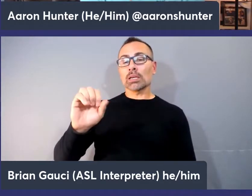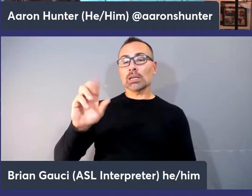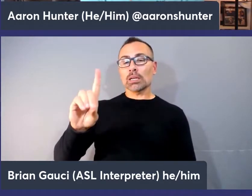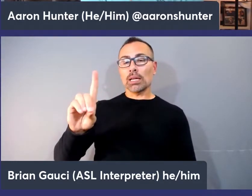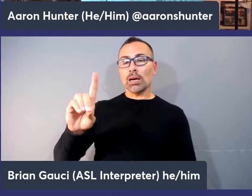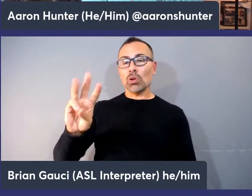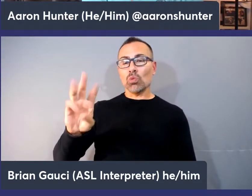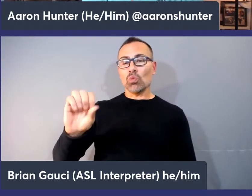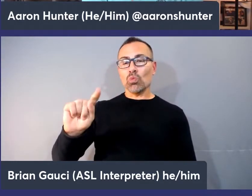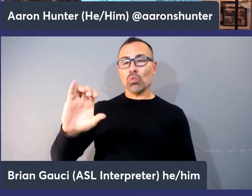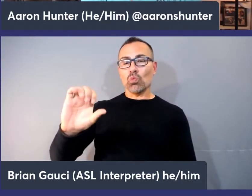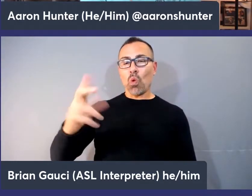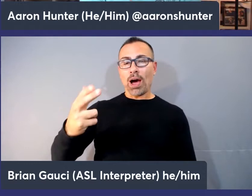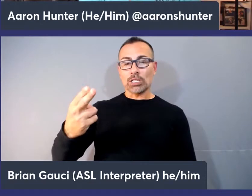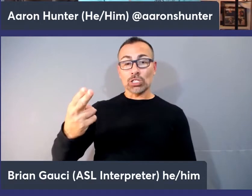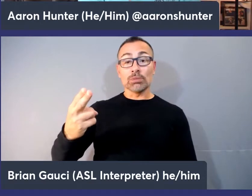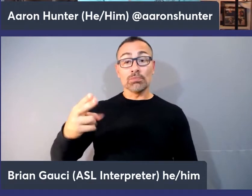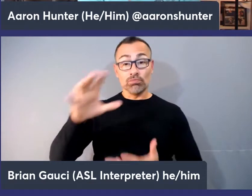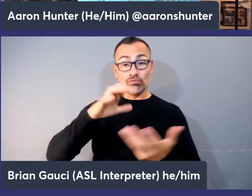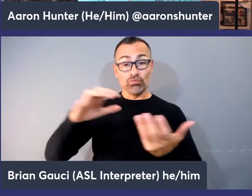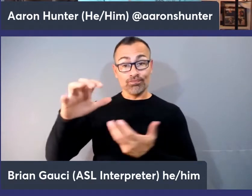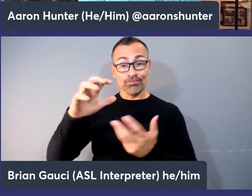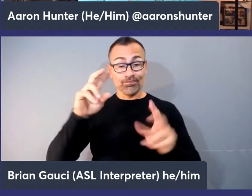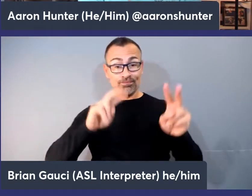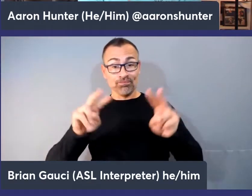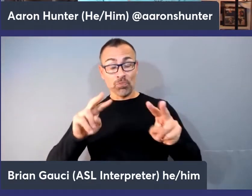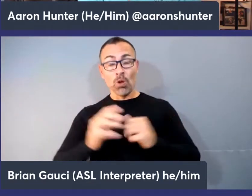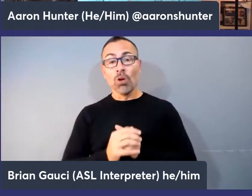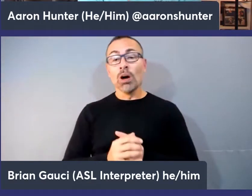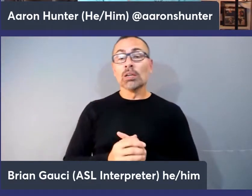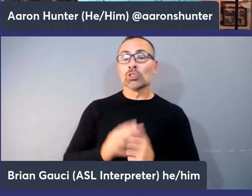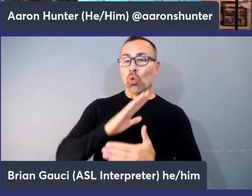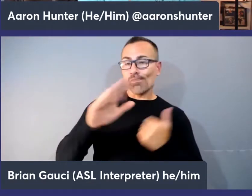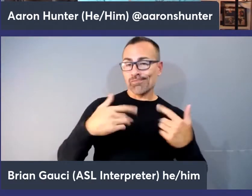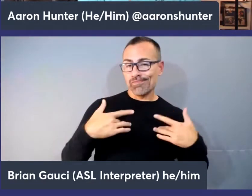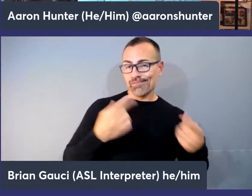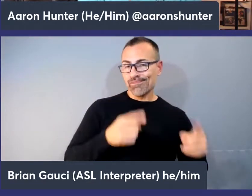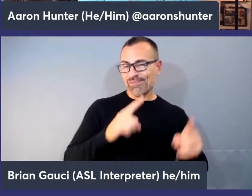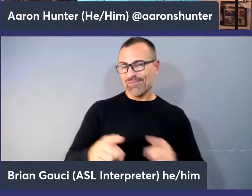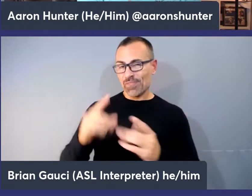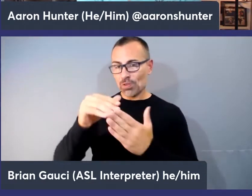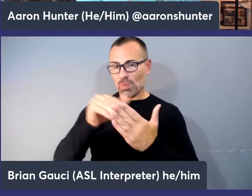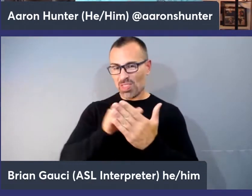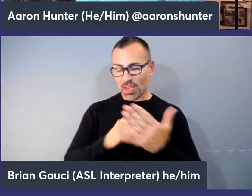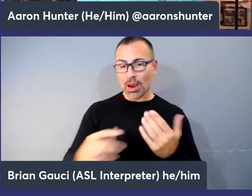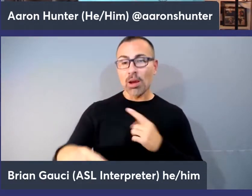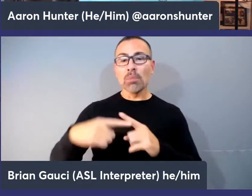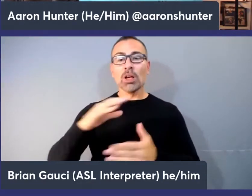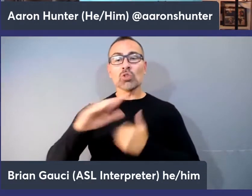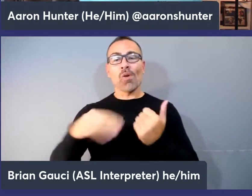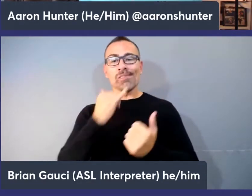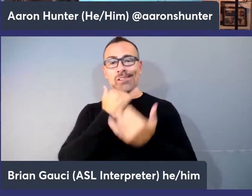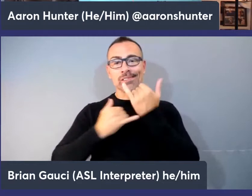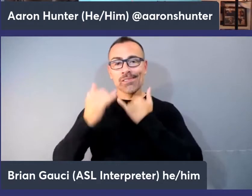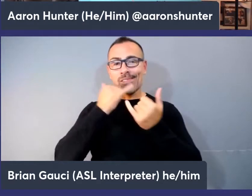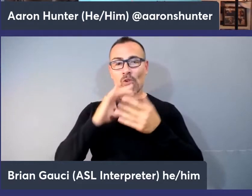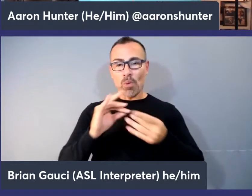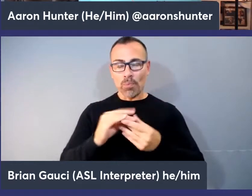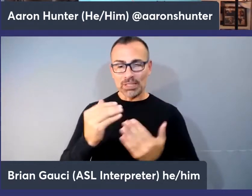events there. You will get all the error messages that are being logged. In the DynamoDB console, we